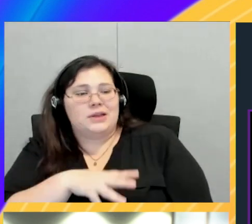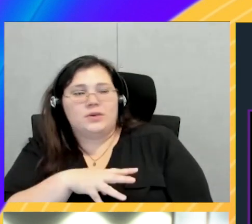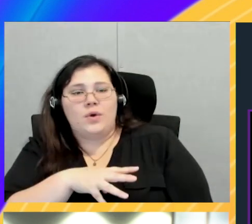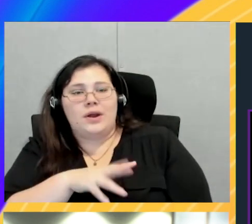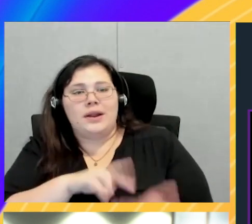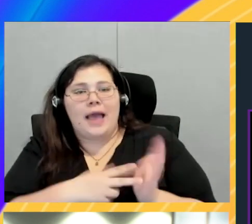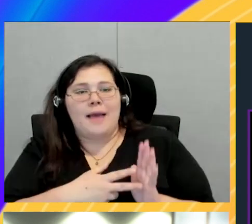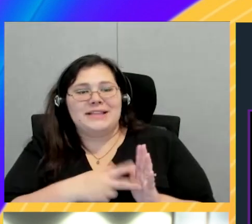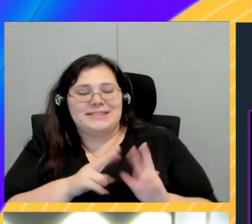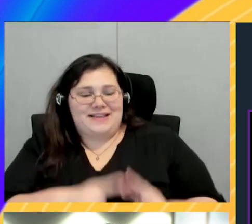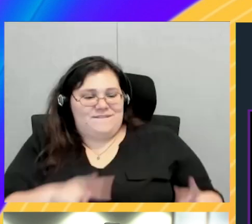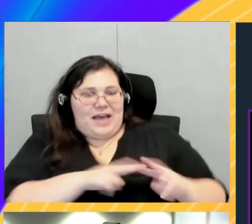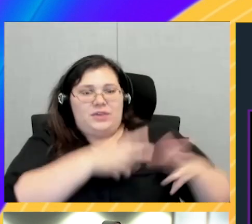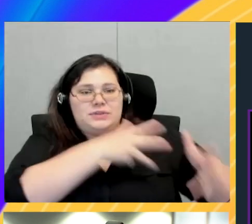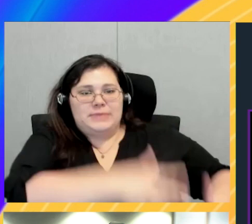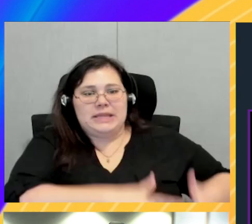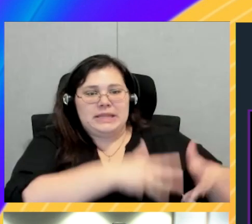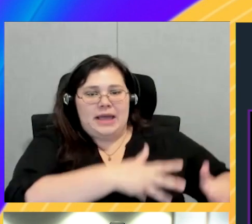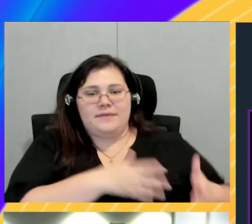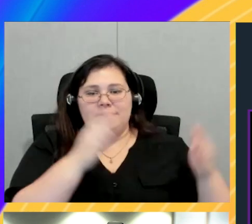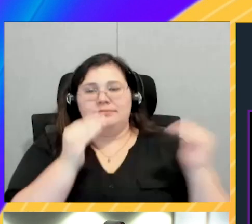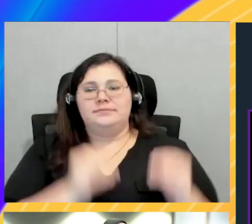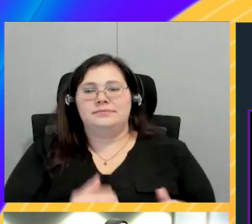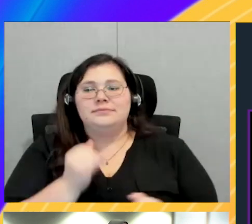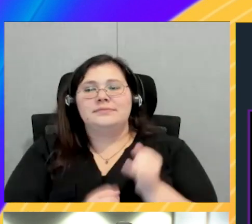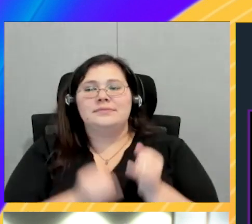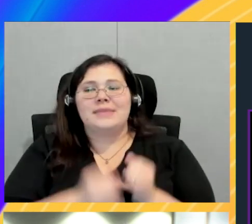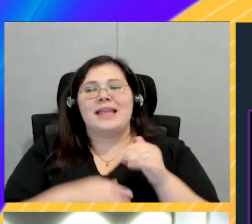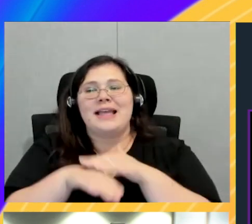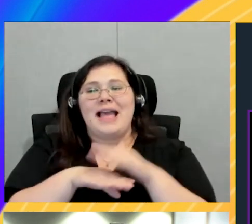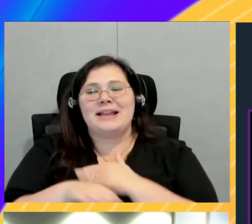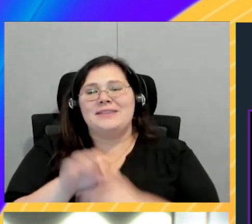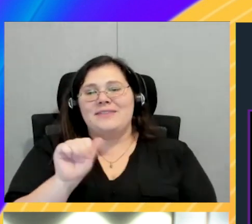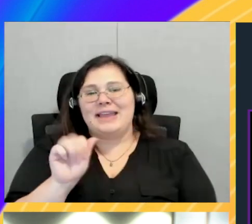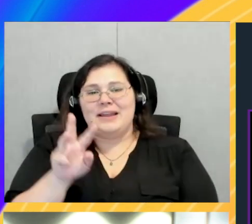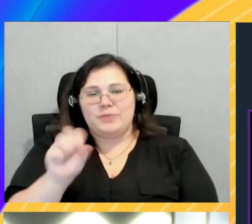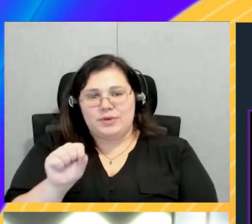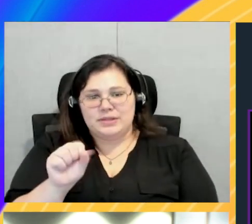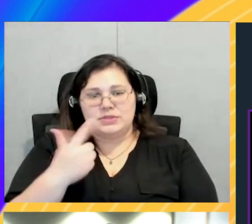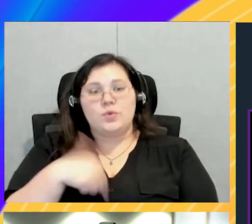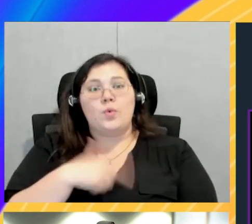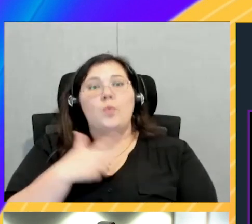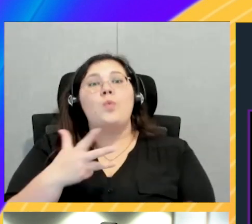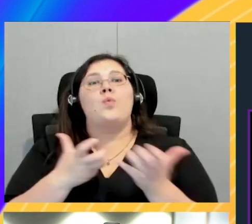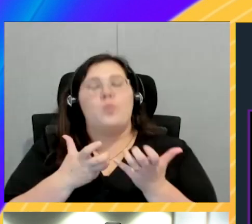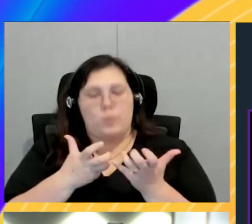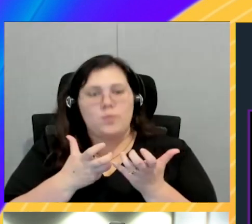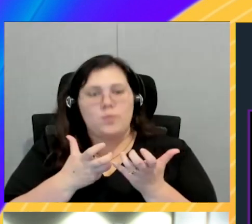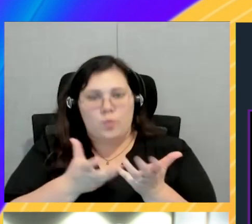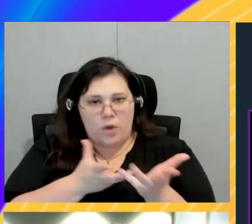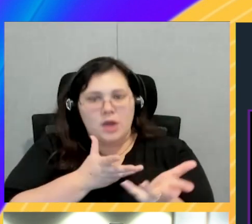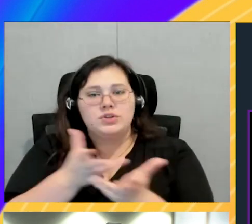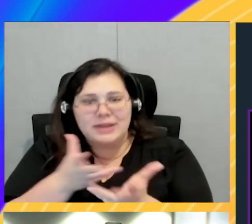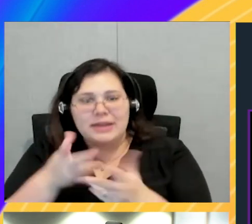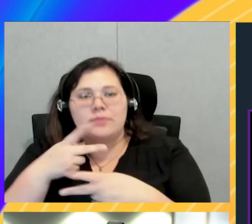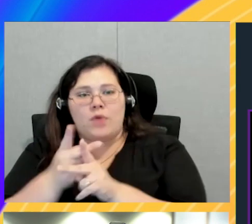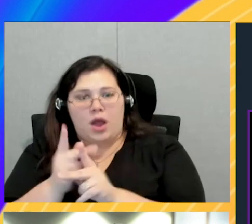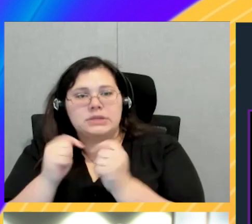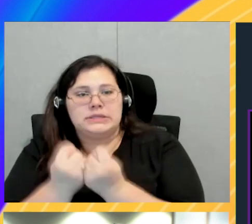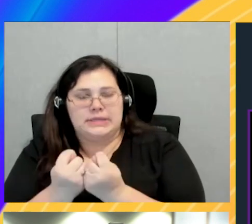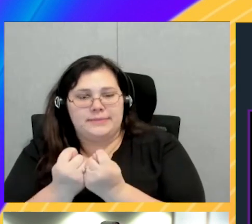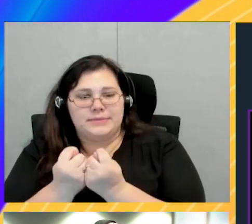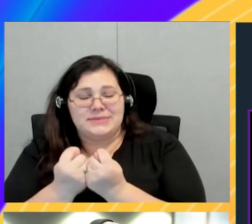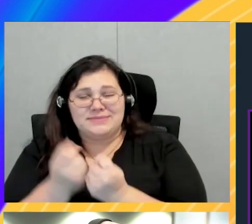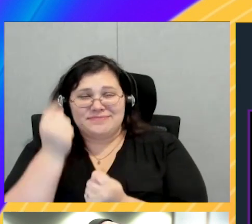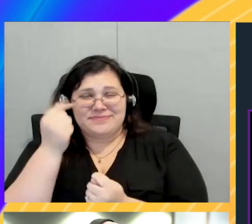is access into AWS. We want to get engaged. The product teams, I mean, I'm sure even on your side, the product teams want to go talk to customers. They want to